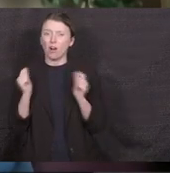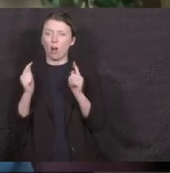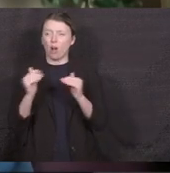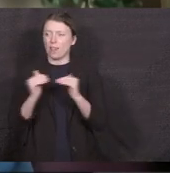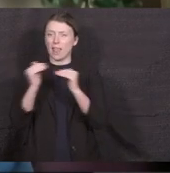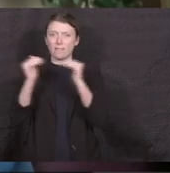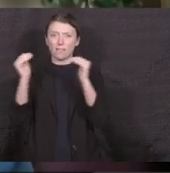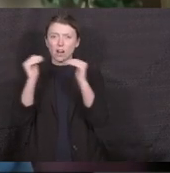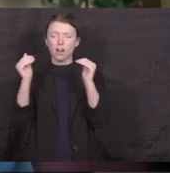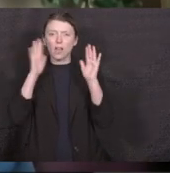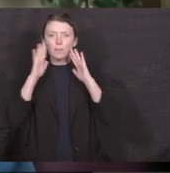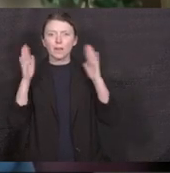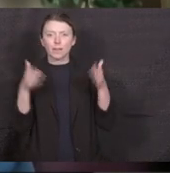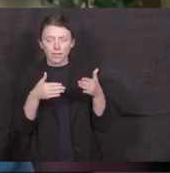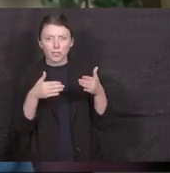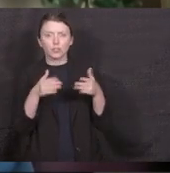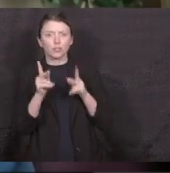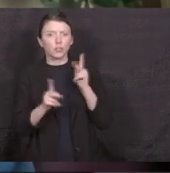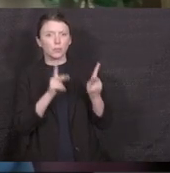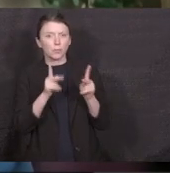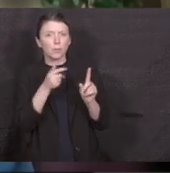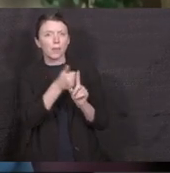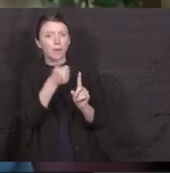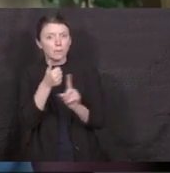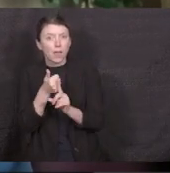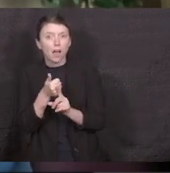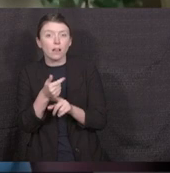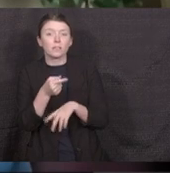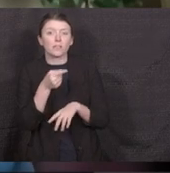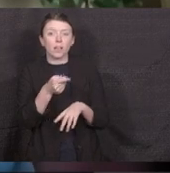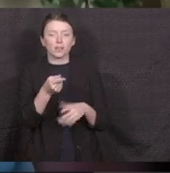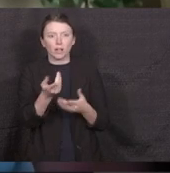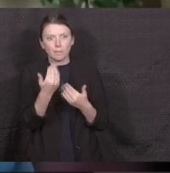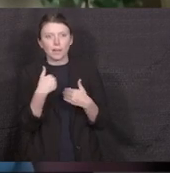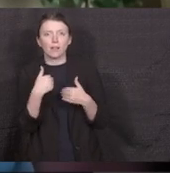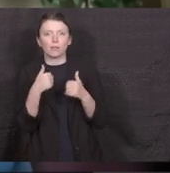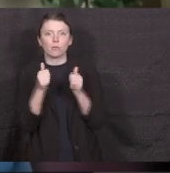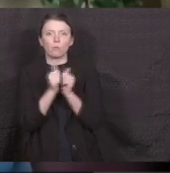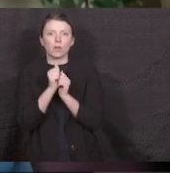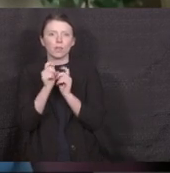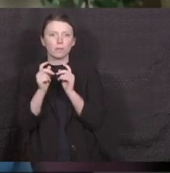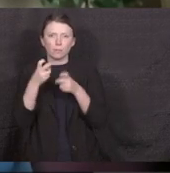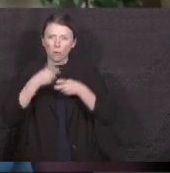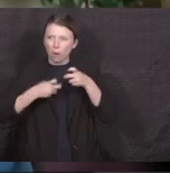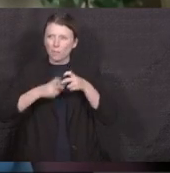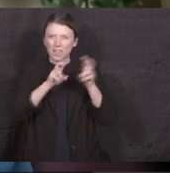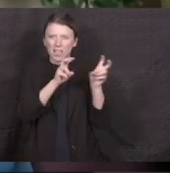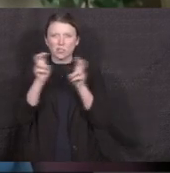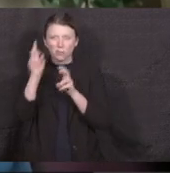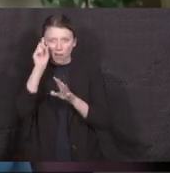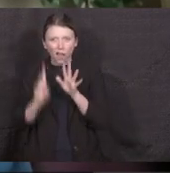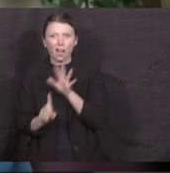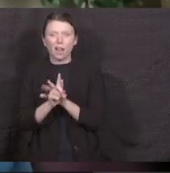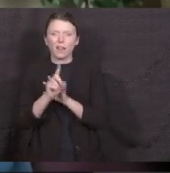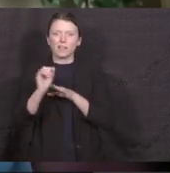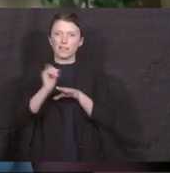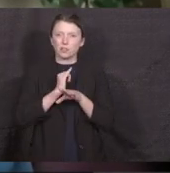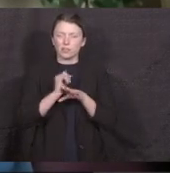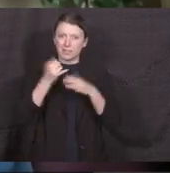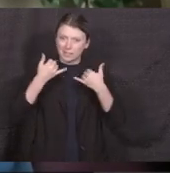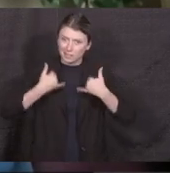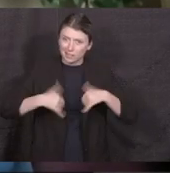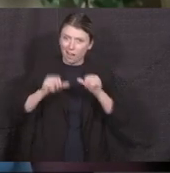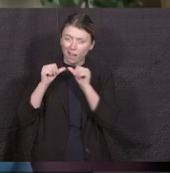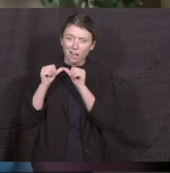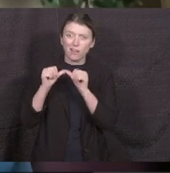really pay attention to people who are coming in with issues they need to deal with, and the issues that are created in an industry that still has a long way to go